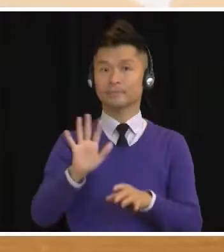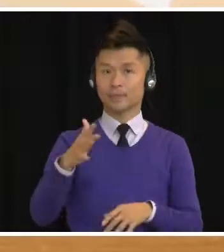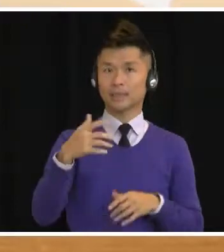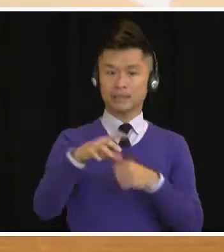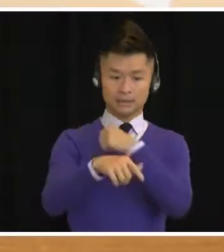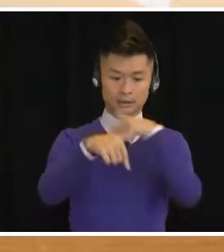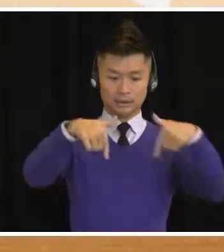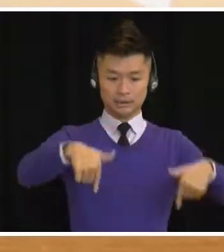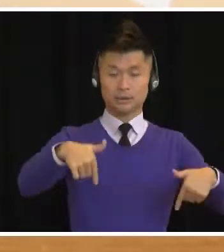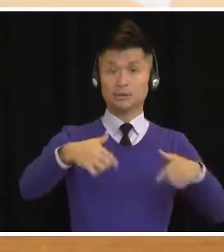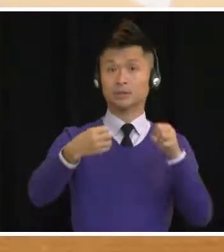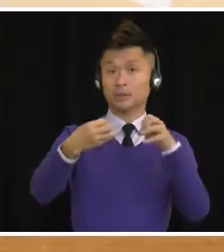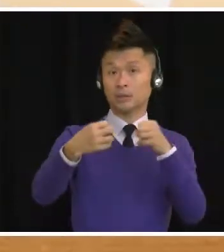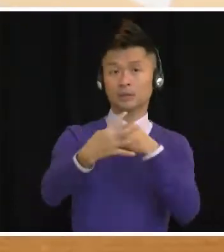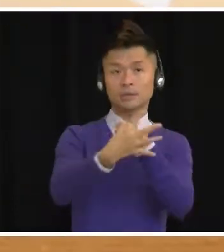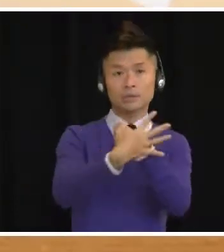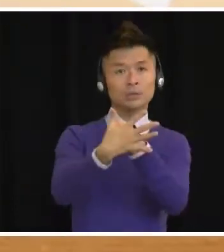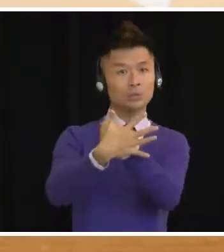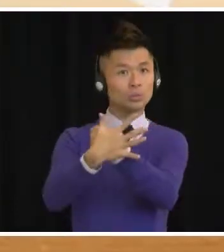but that is for the afternoon.